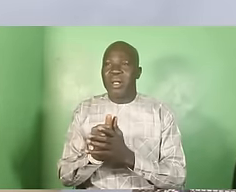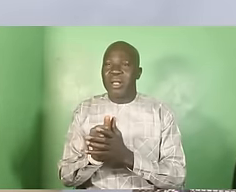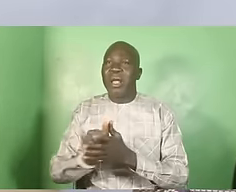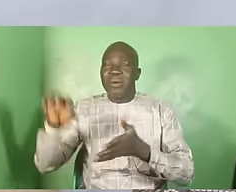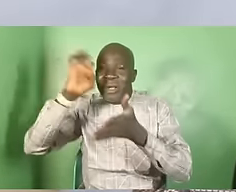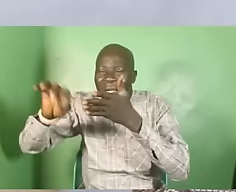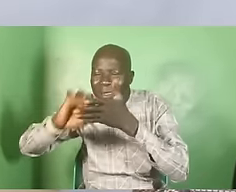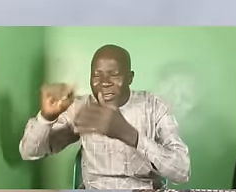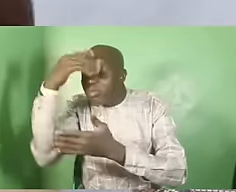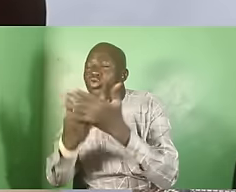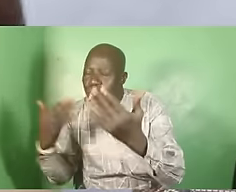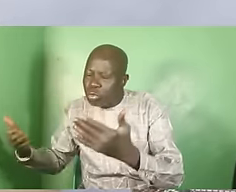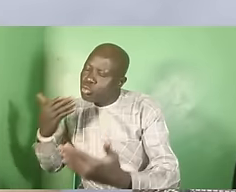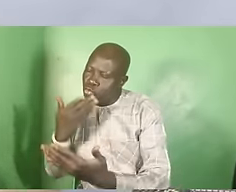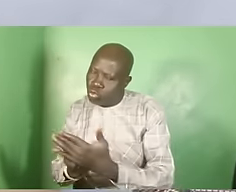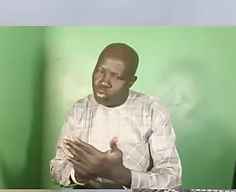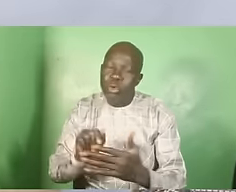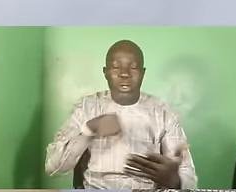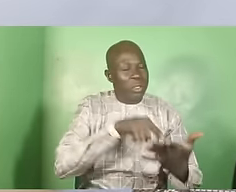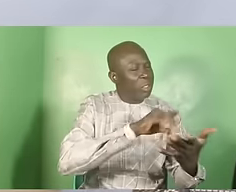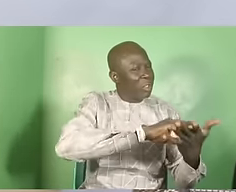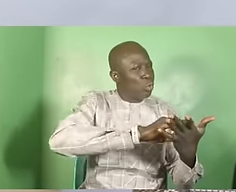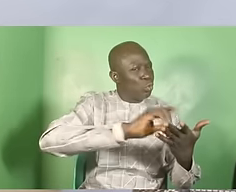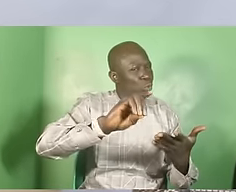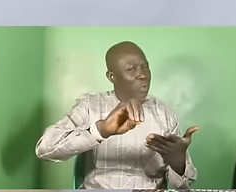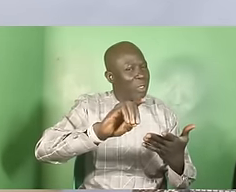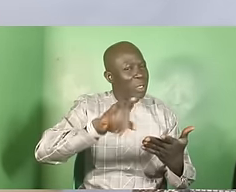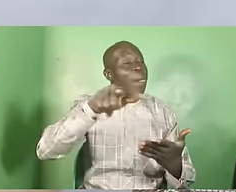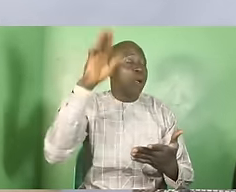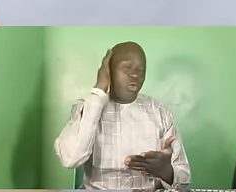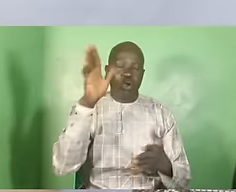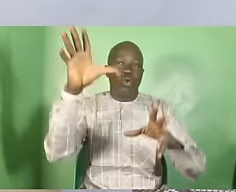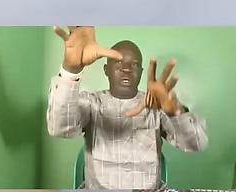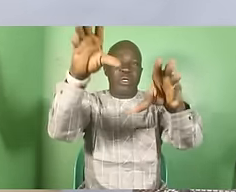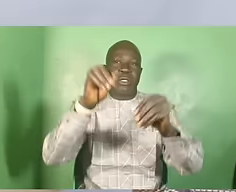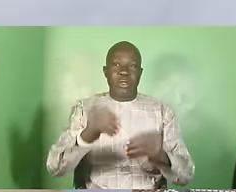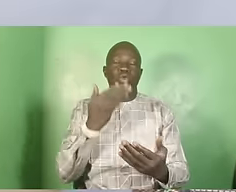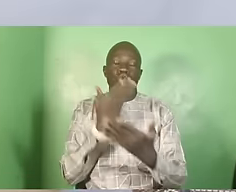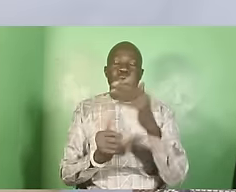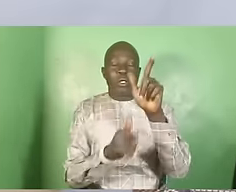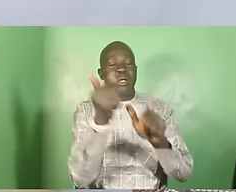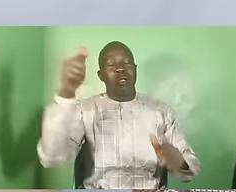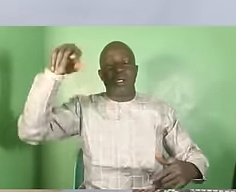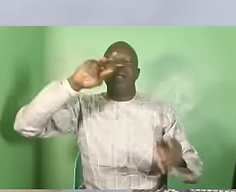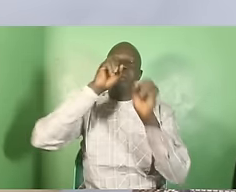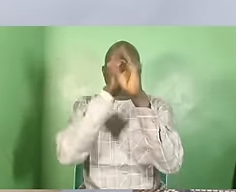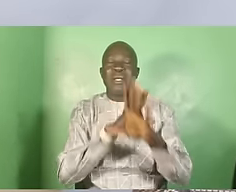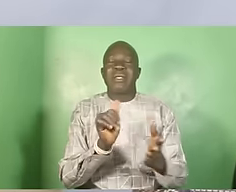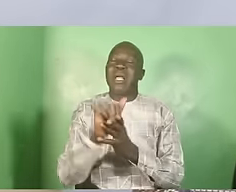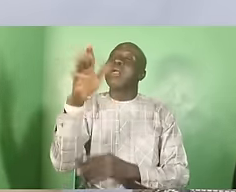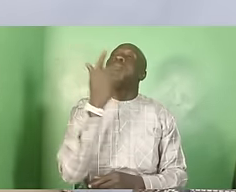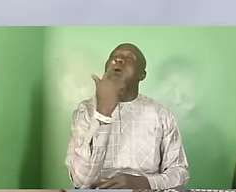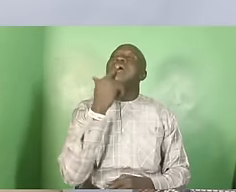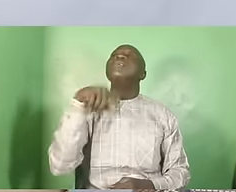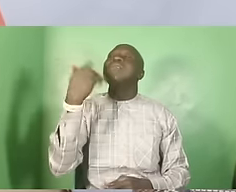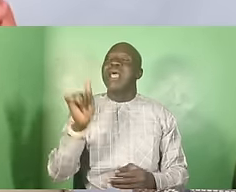That you can't see something good. In this way. You receive a great blessing. That your